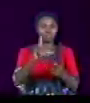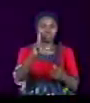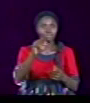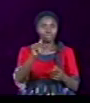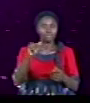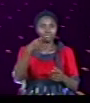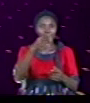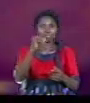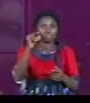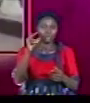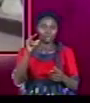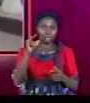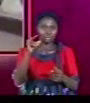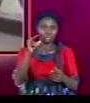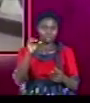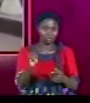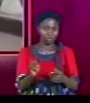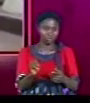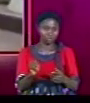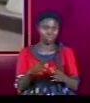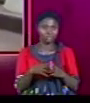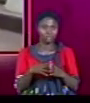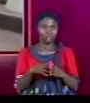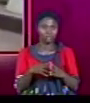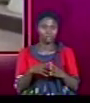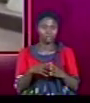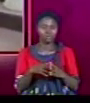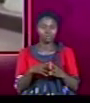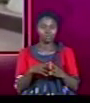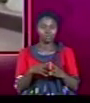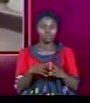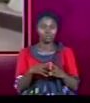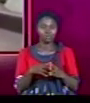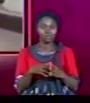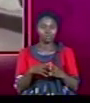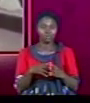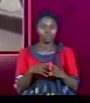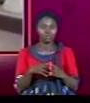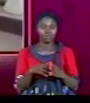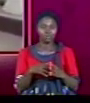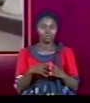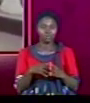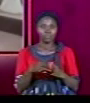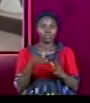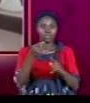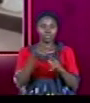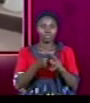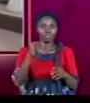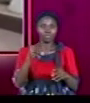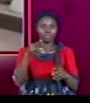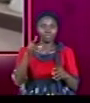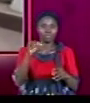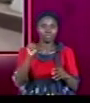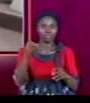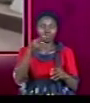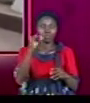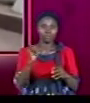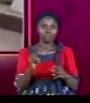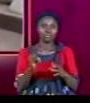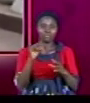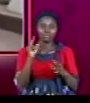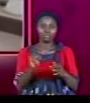is Oluchi from Idioro Group in Lagos State. She had been in the hospital